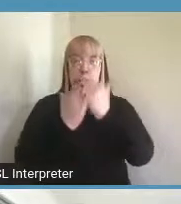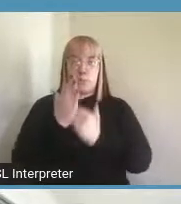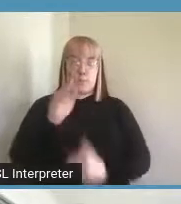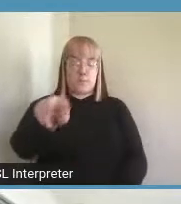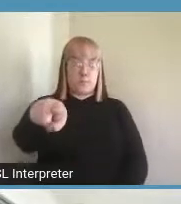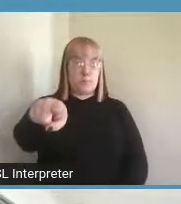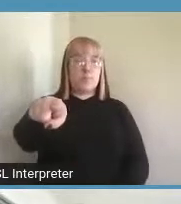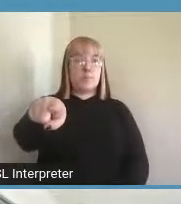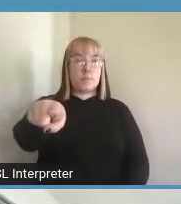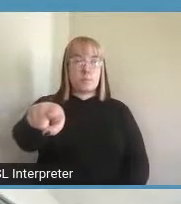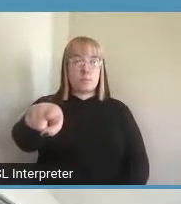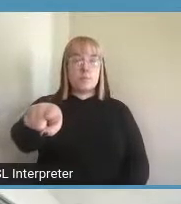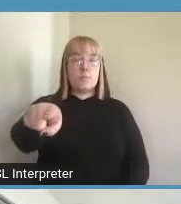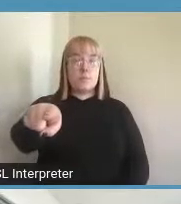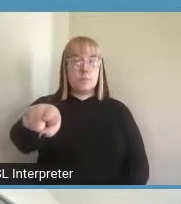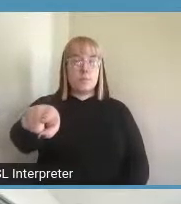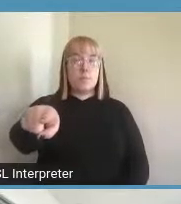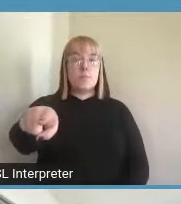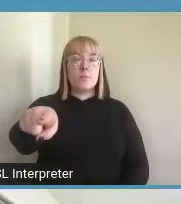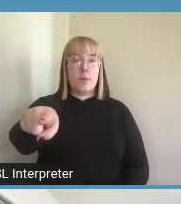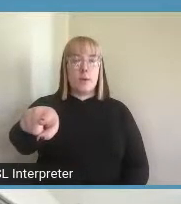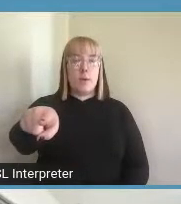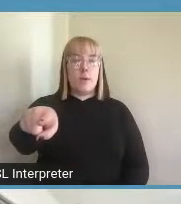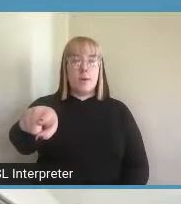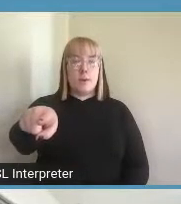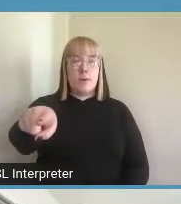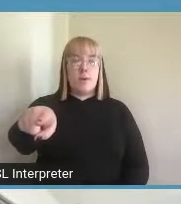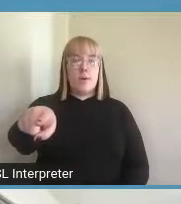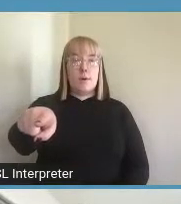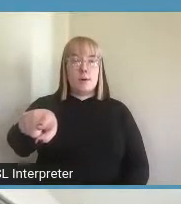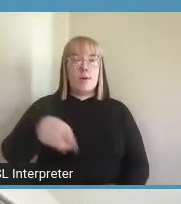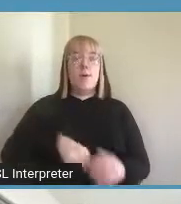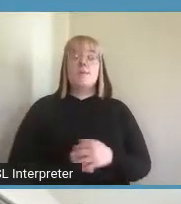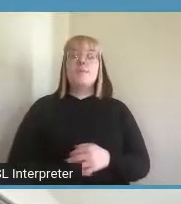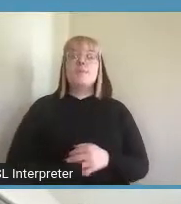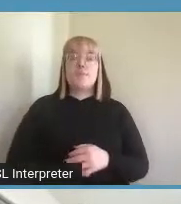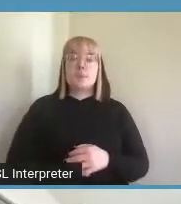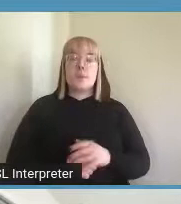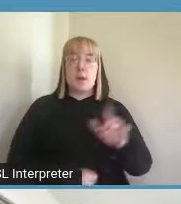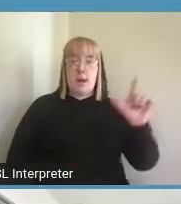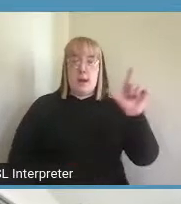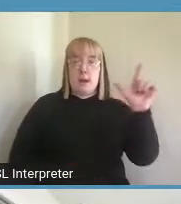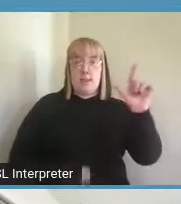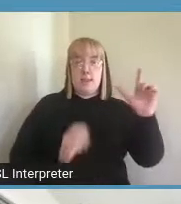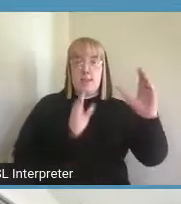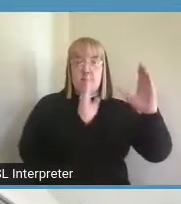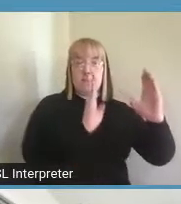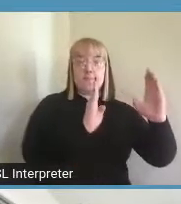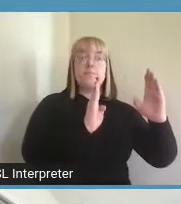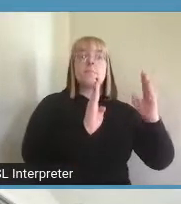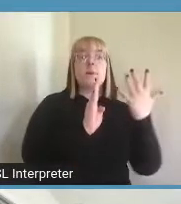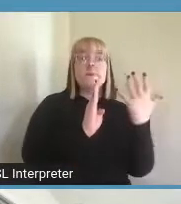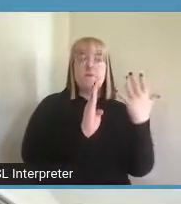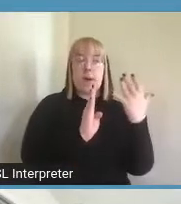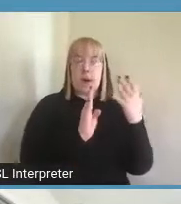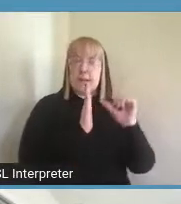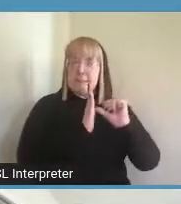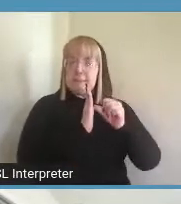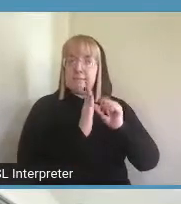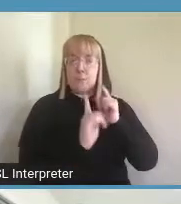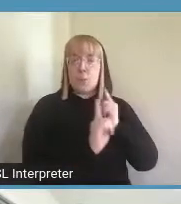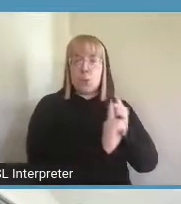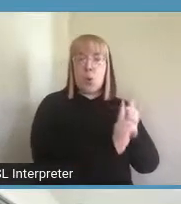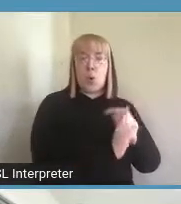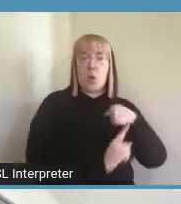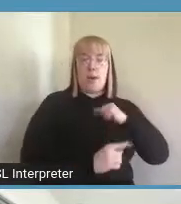team, just for context. And what we've got on the left-hand side are 5 key goals for us as a